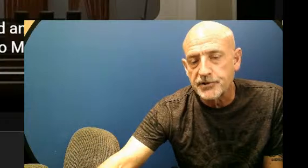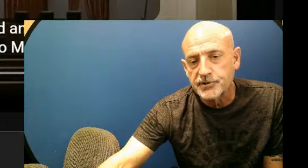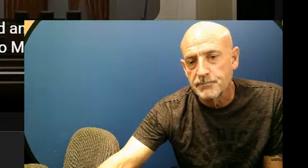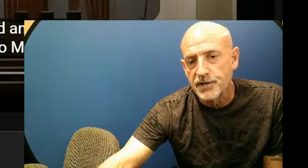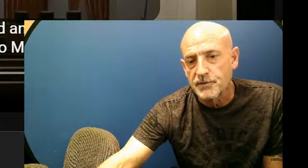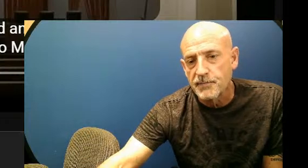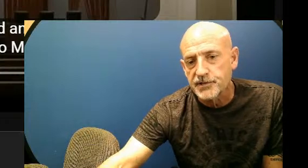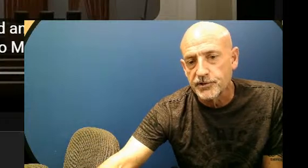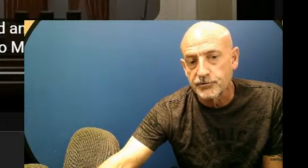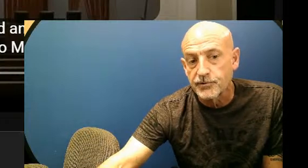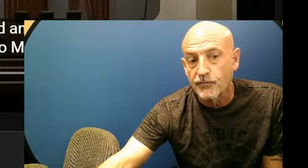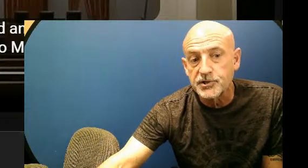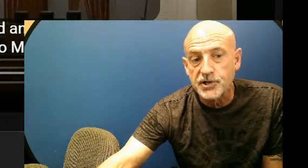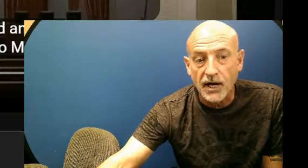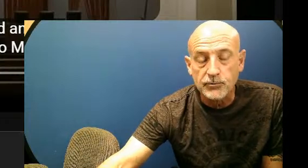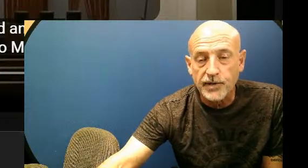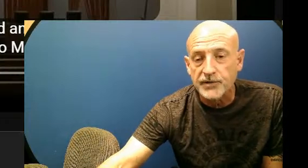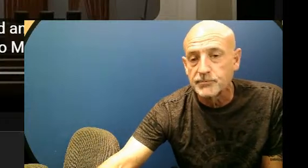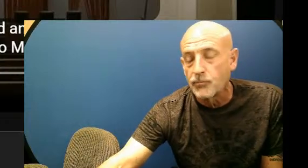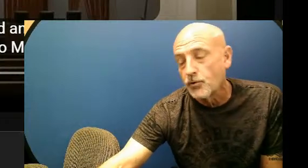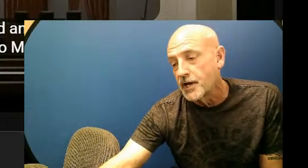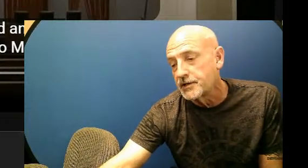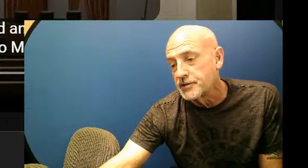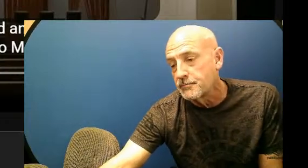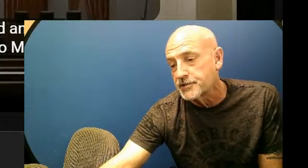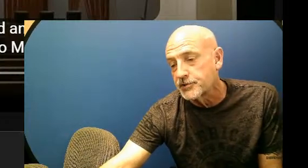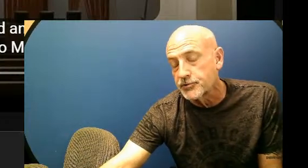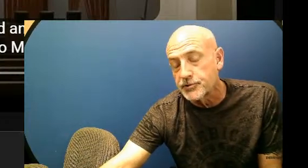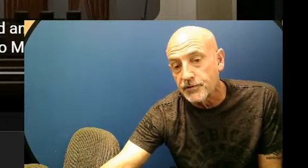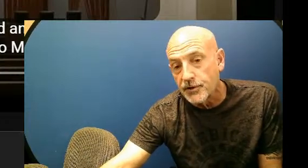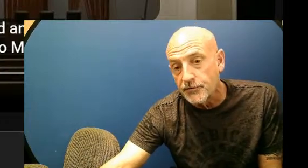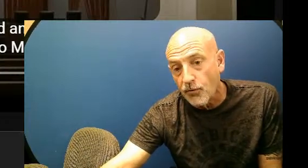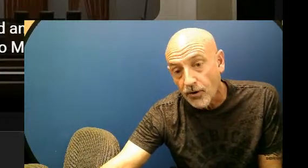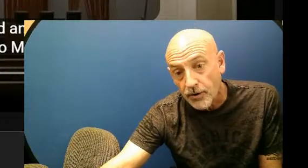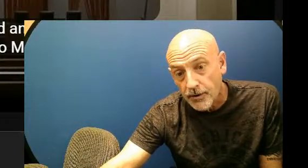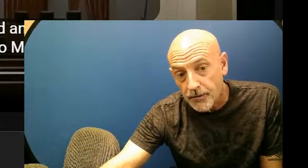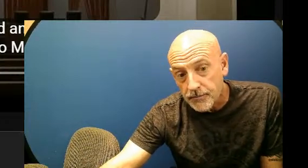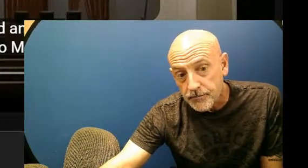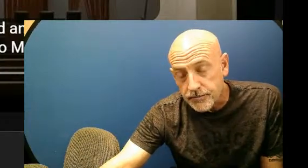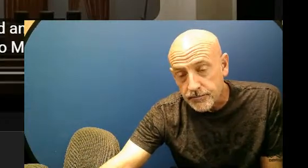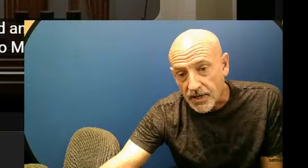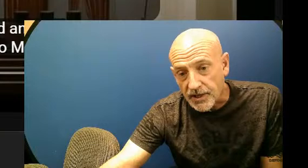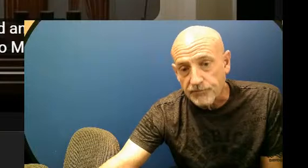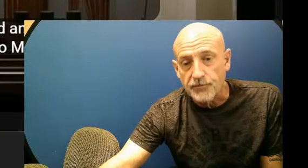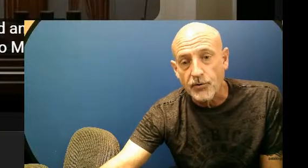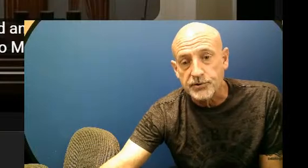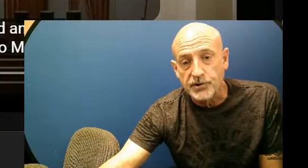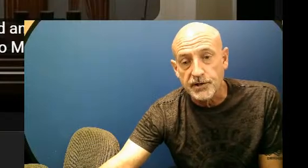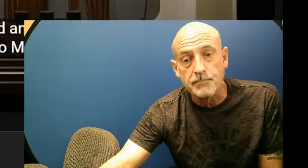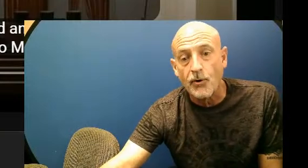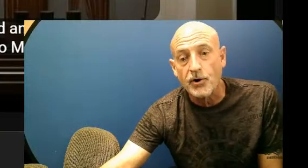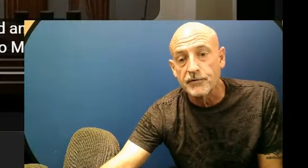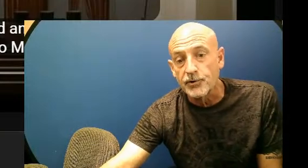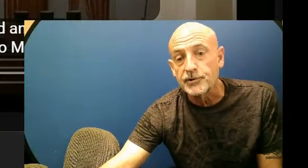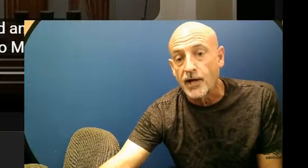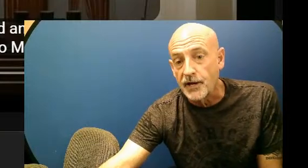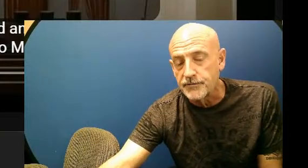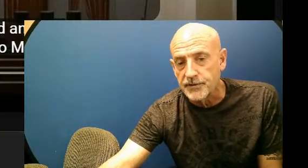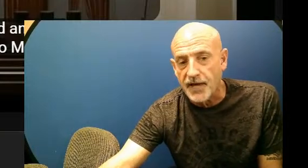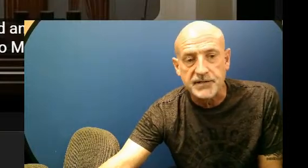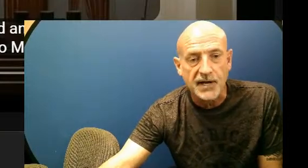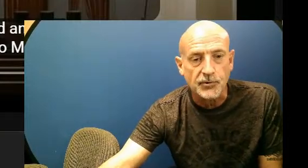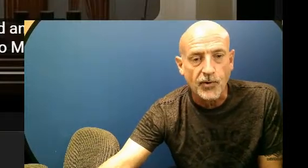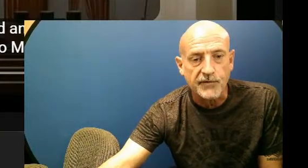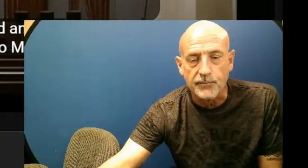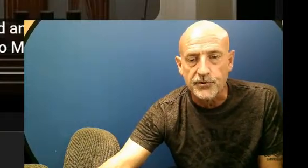can't possibly meet the best interest of one child without subordinating the best interest of the other 4. And if you focus on any part of your life,